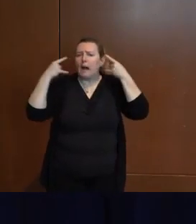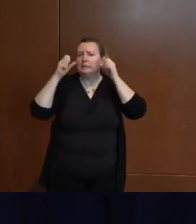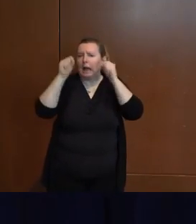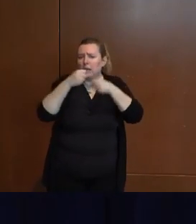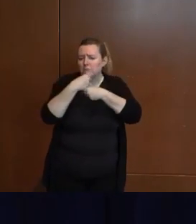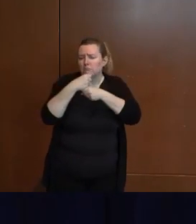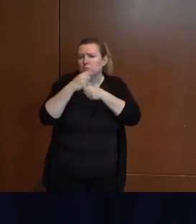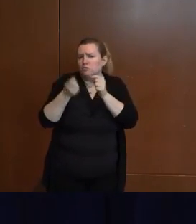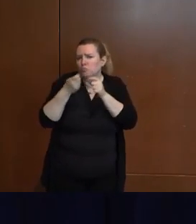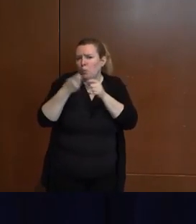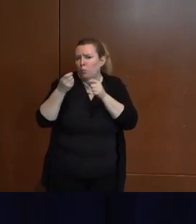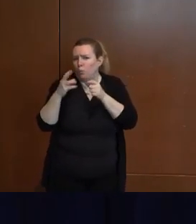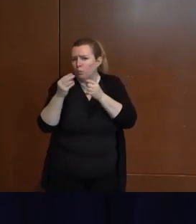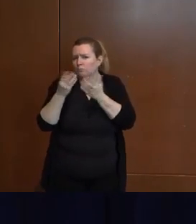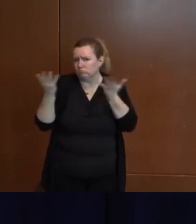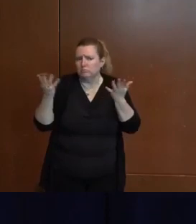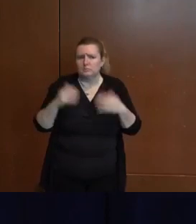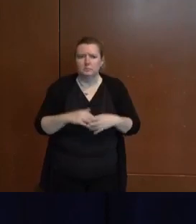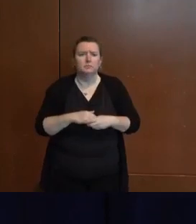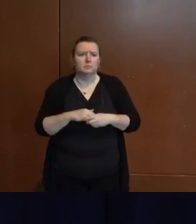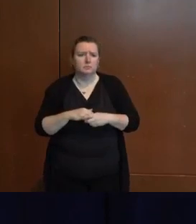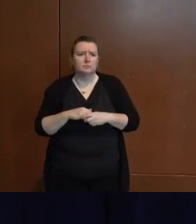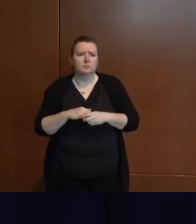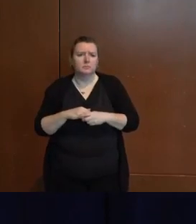the employees that may have